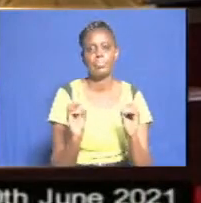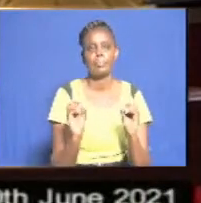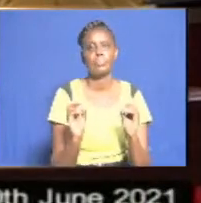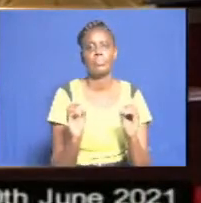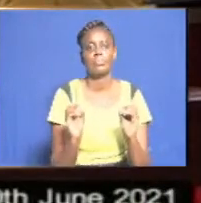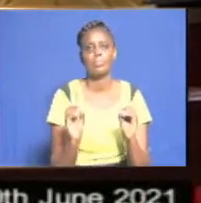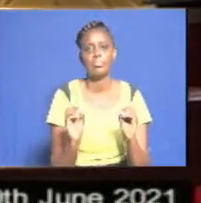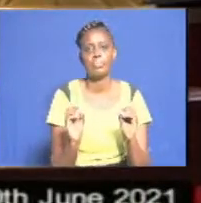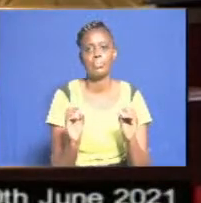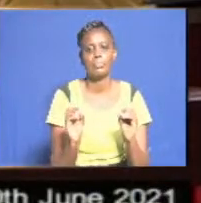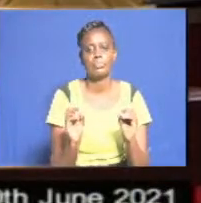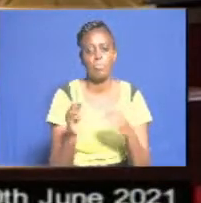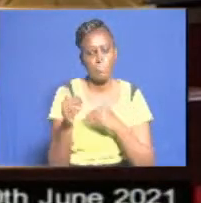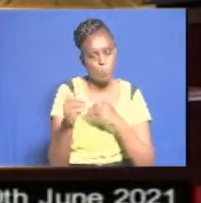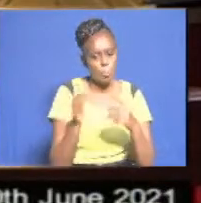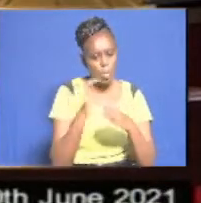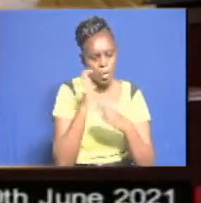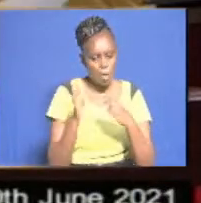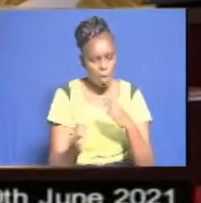It's not towards the Honorable Nyamita.